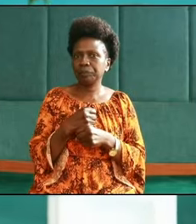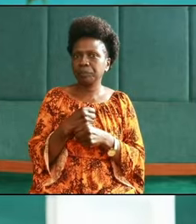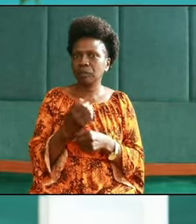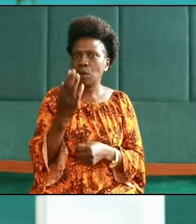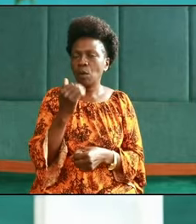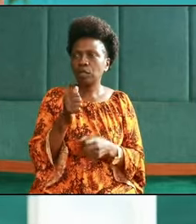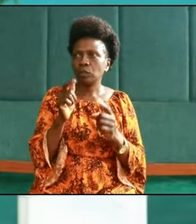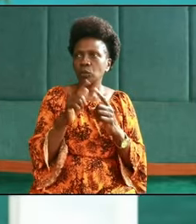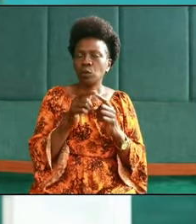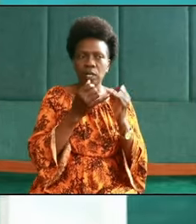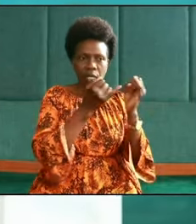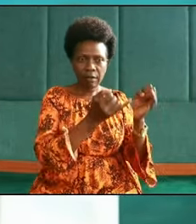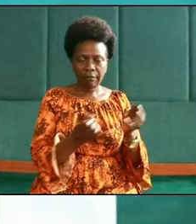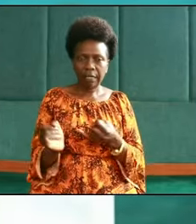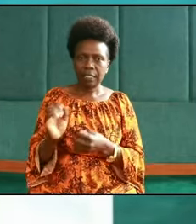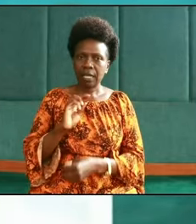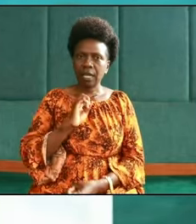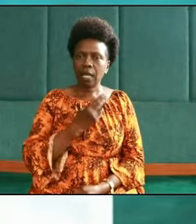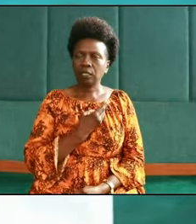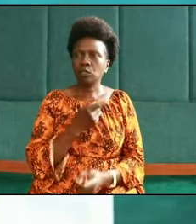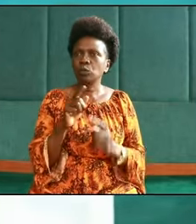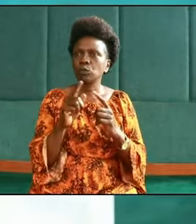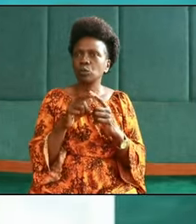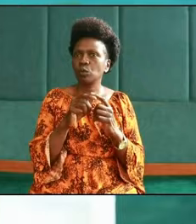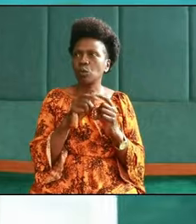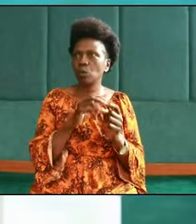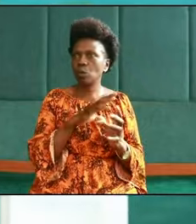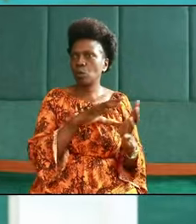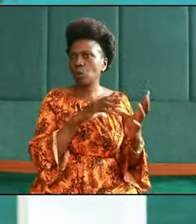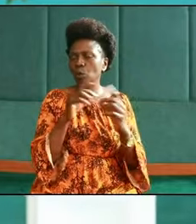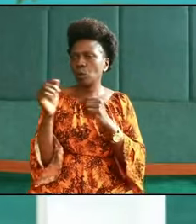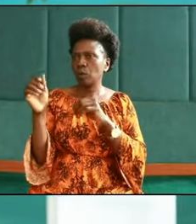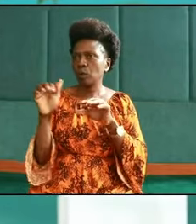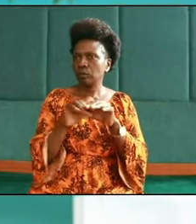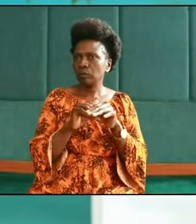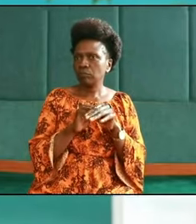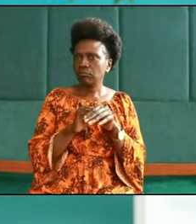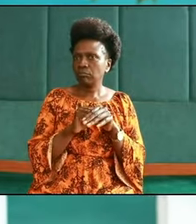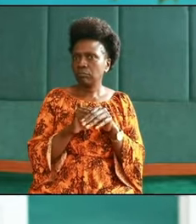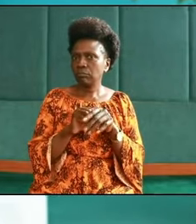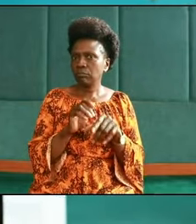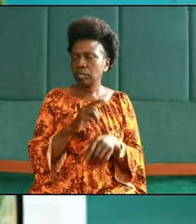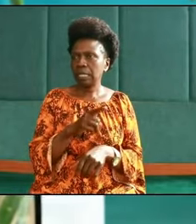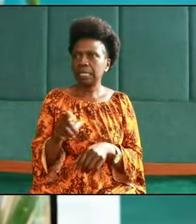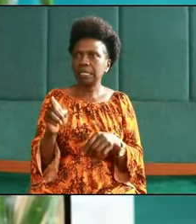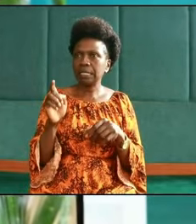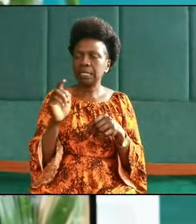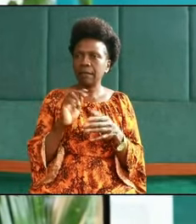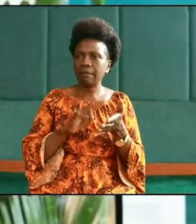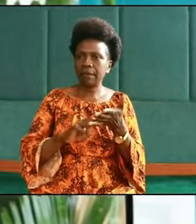I want to invite us to go into this text